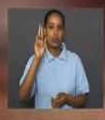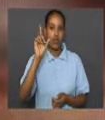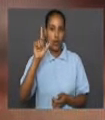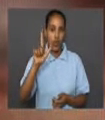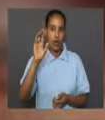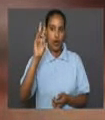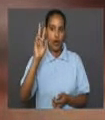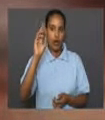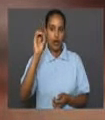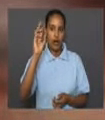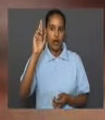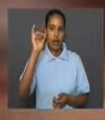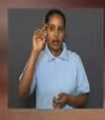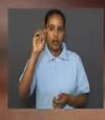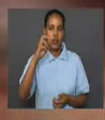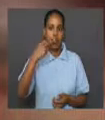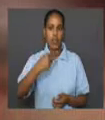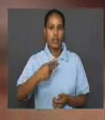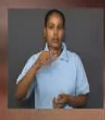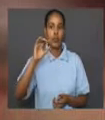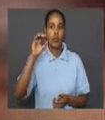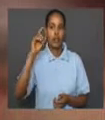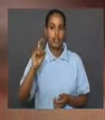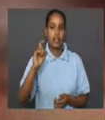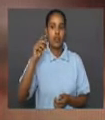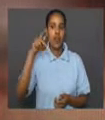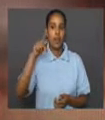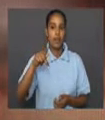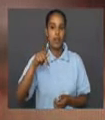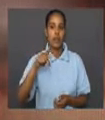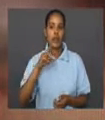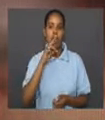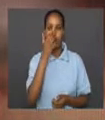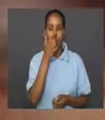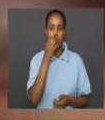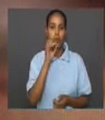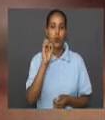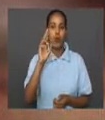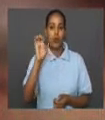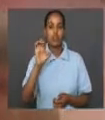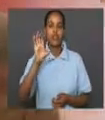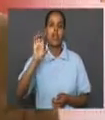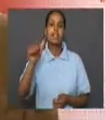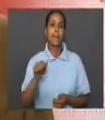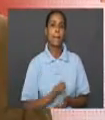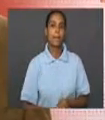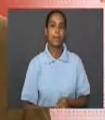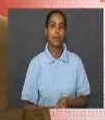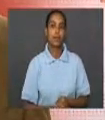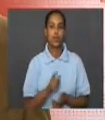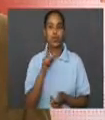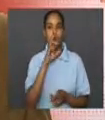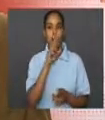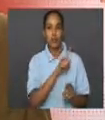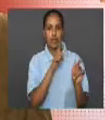fluorite, and hydroxyl apatite are common ores of calcium, then you